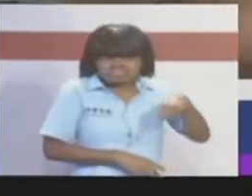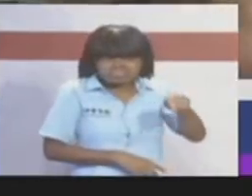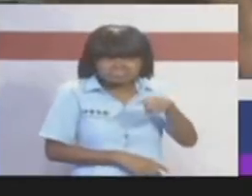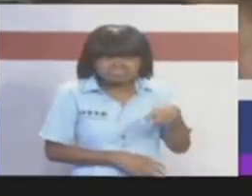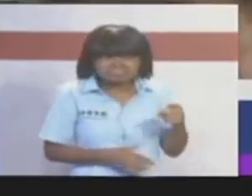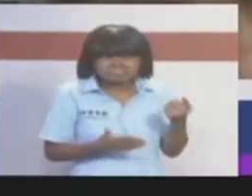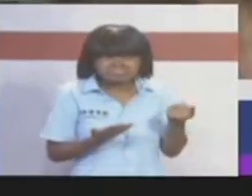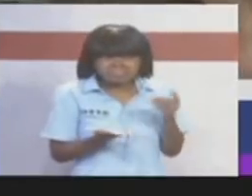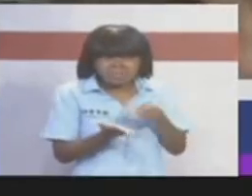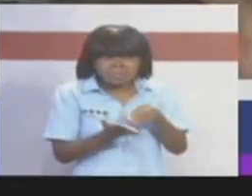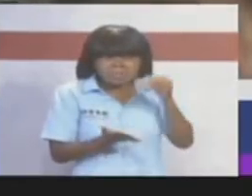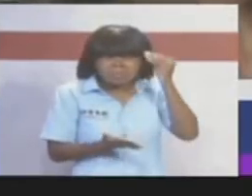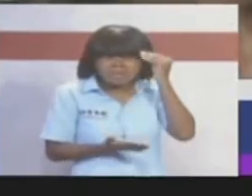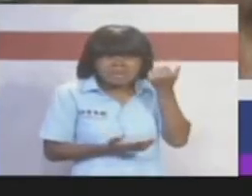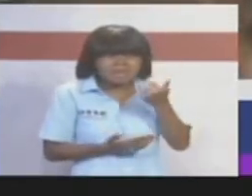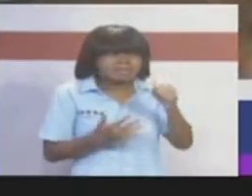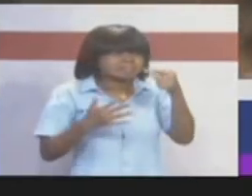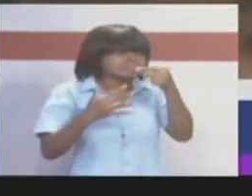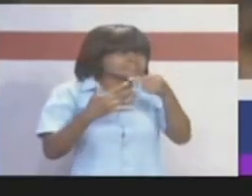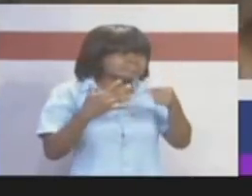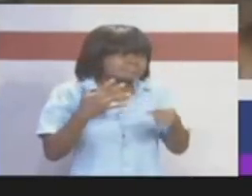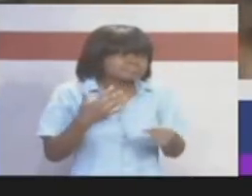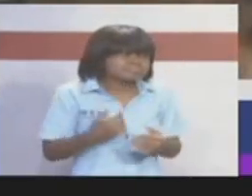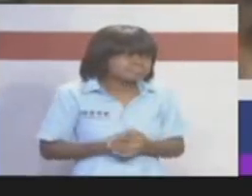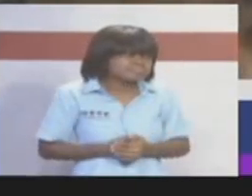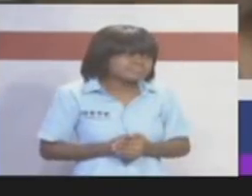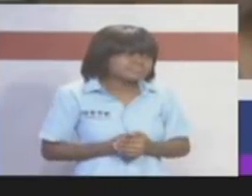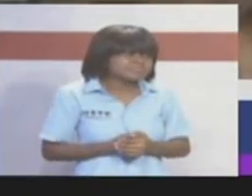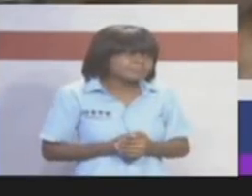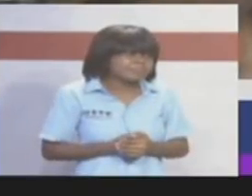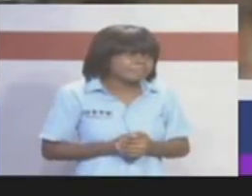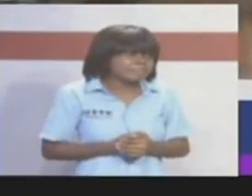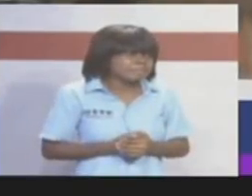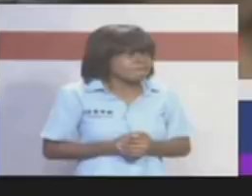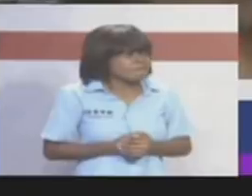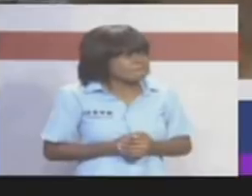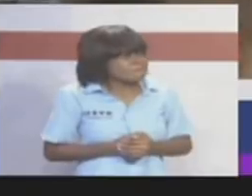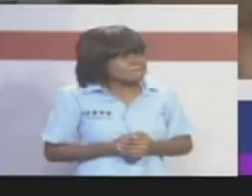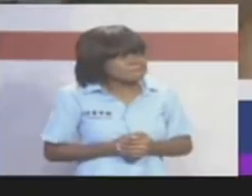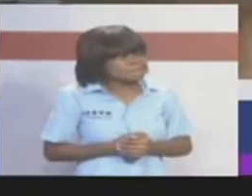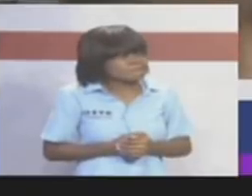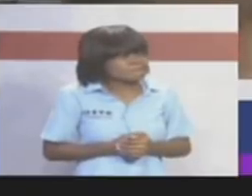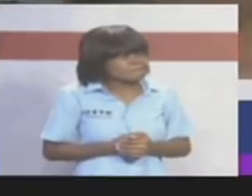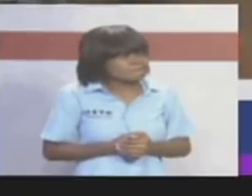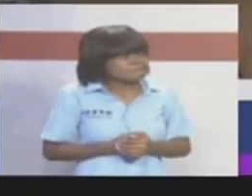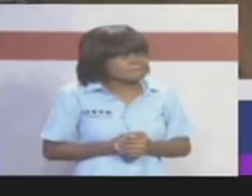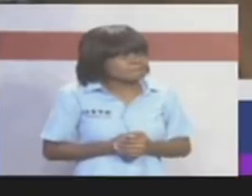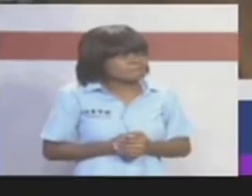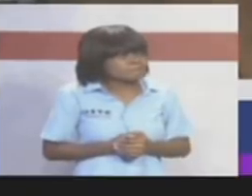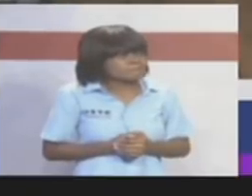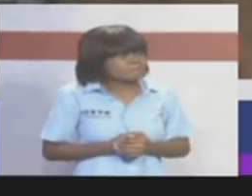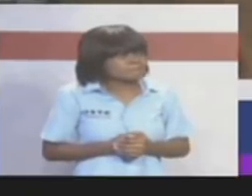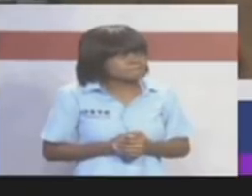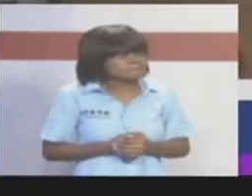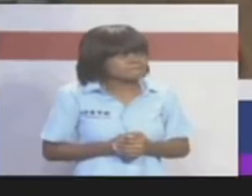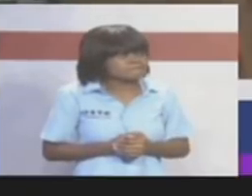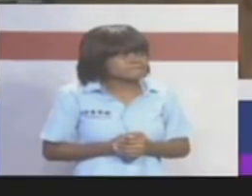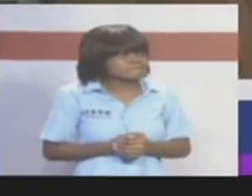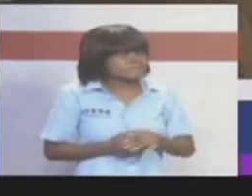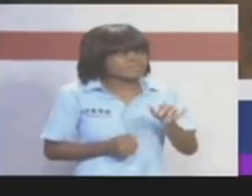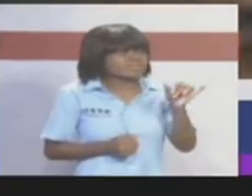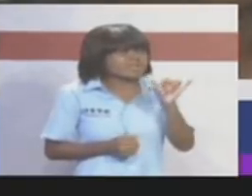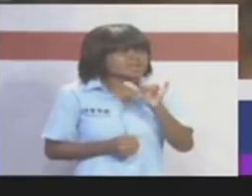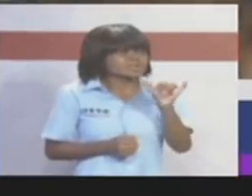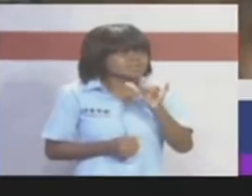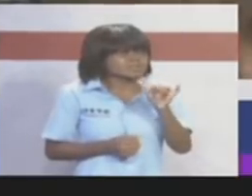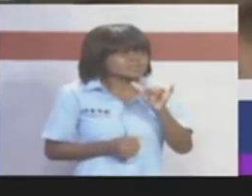sort of reassurance, bringing some meeting of the minds, and possibly even funded by